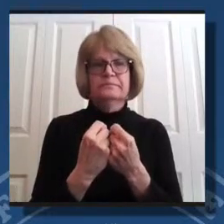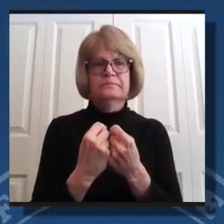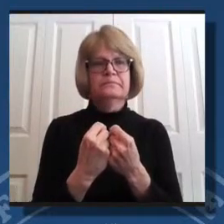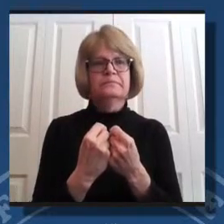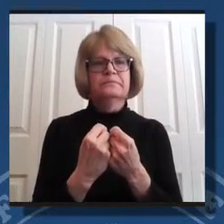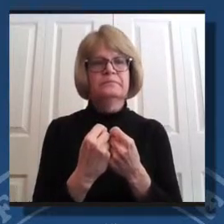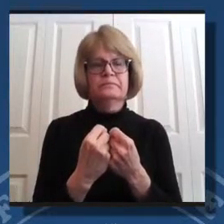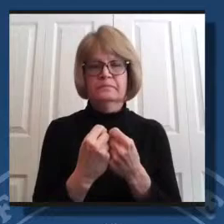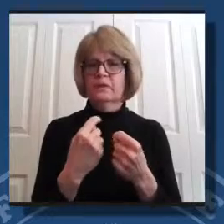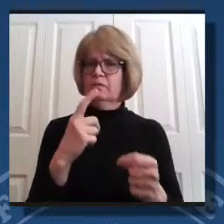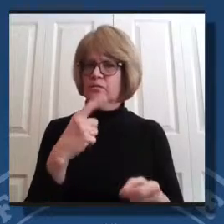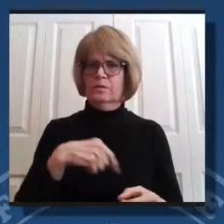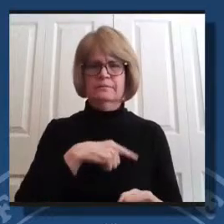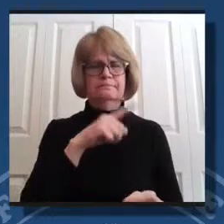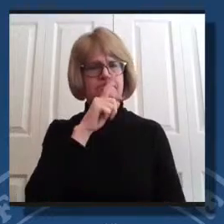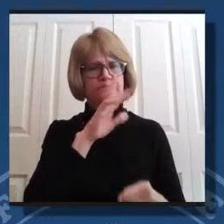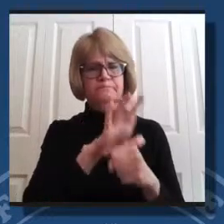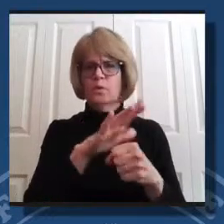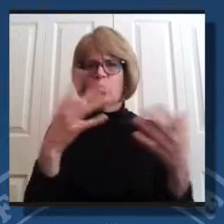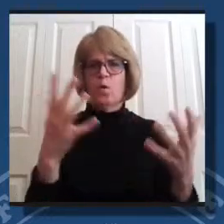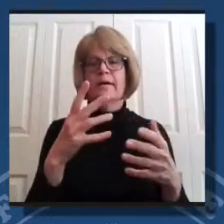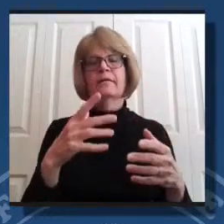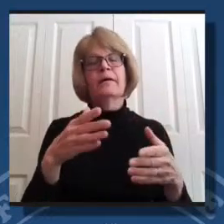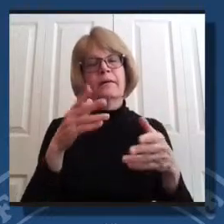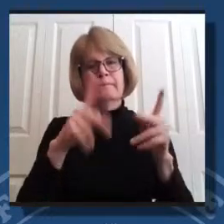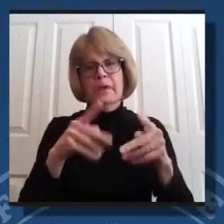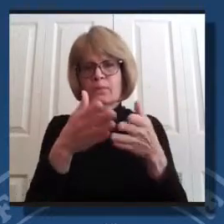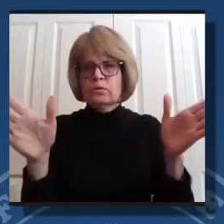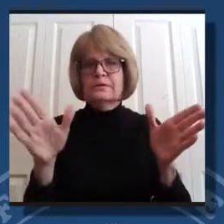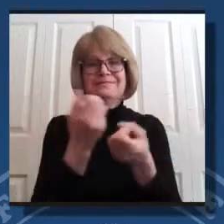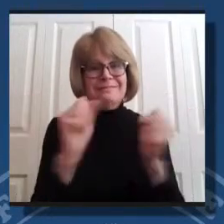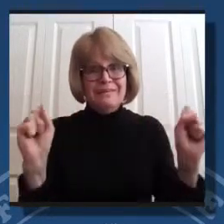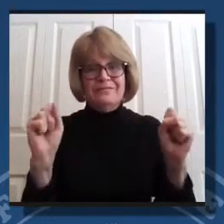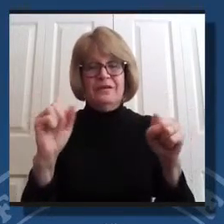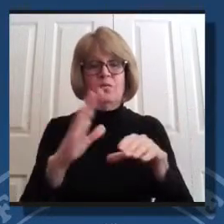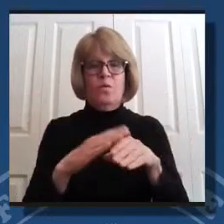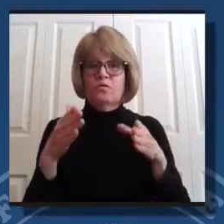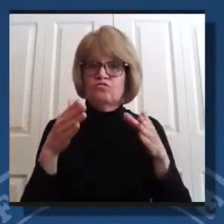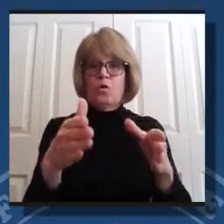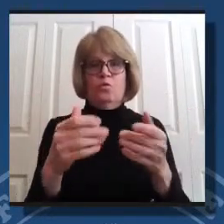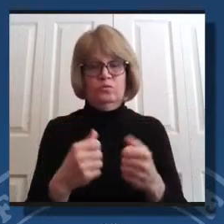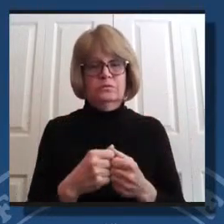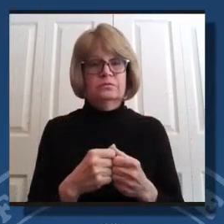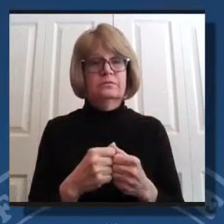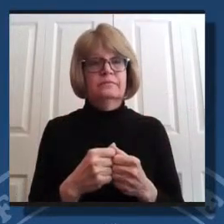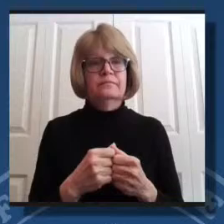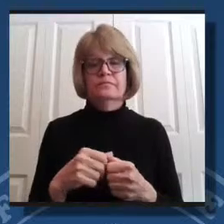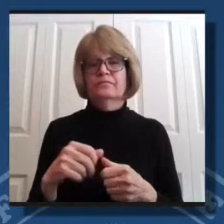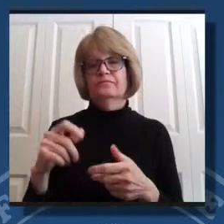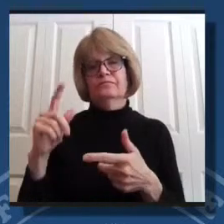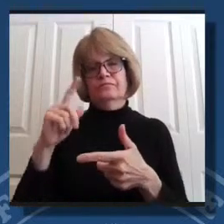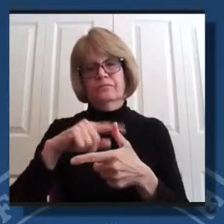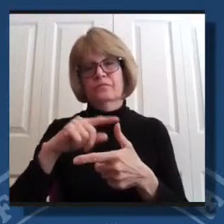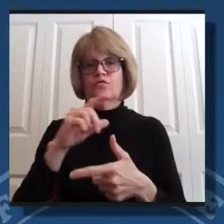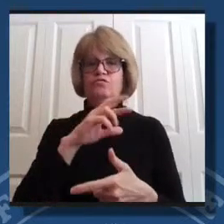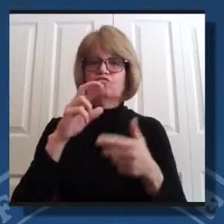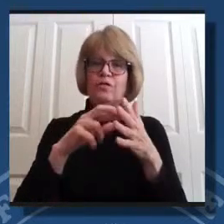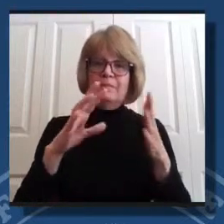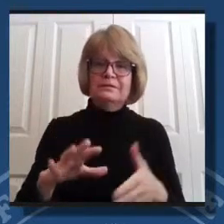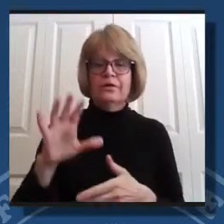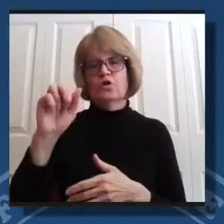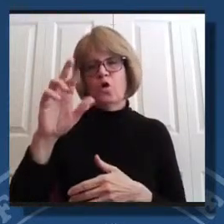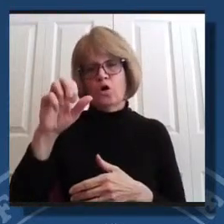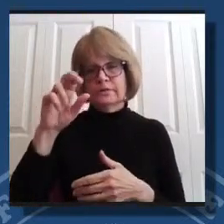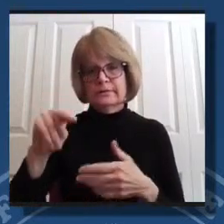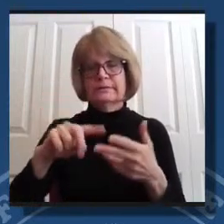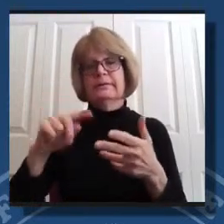folks committed to our public safety on our roadways as well. In particular, I will shout out Representative Carson and Senator